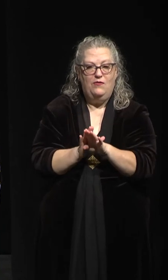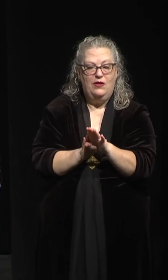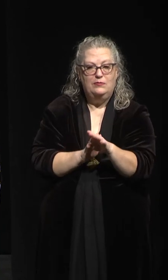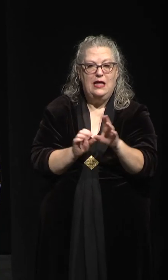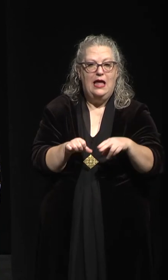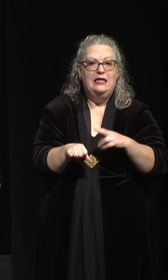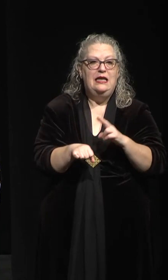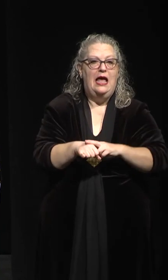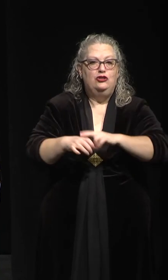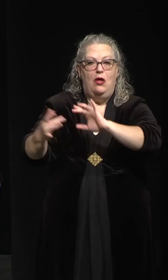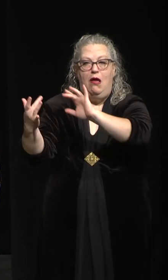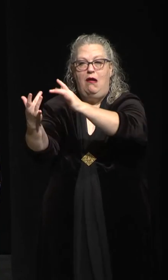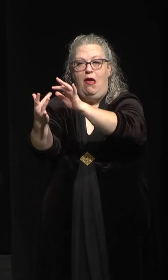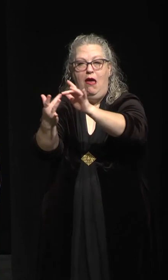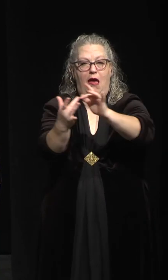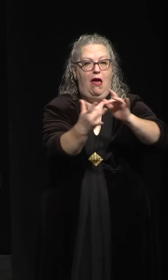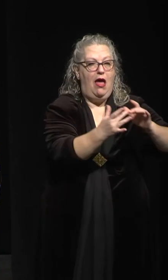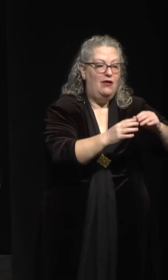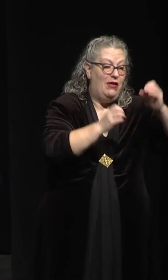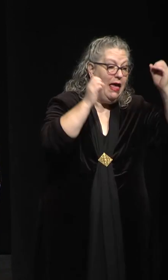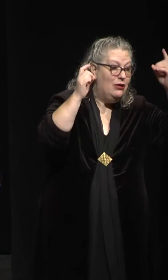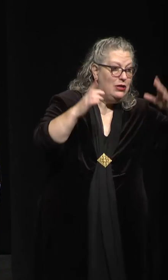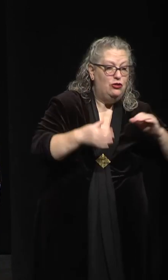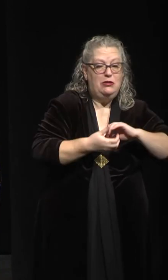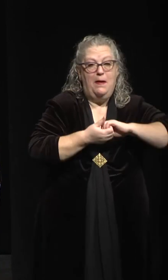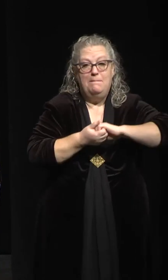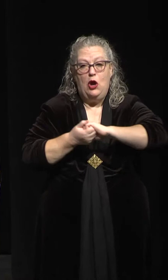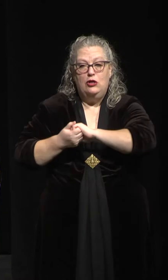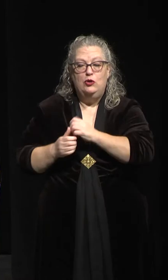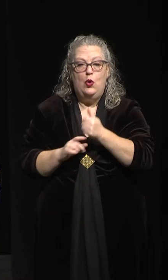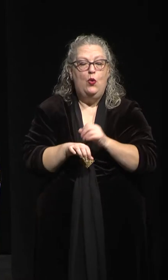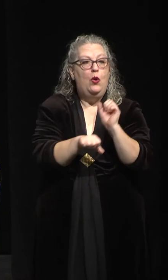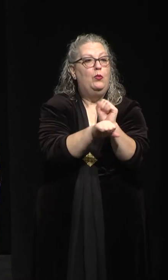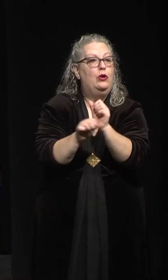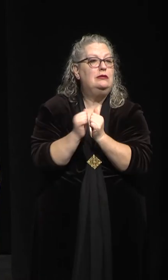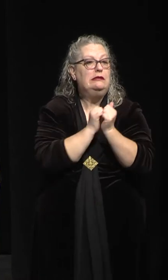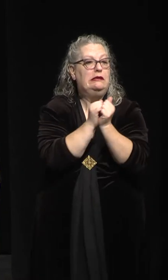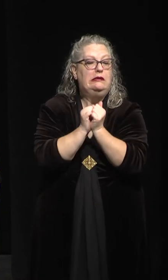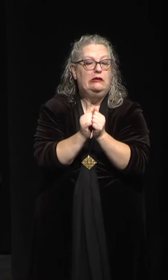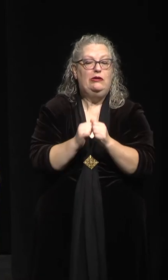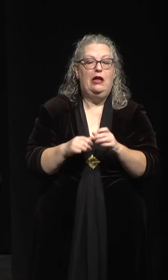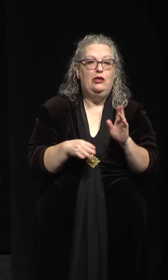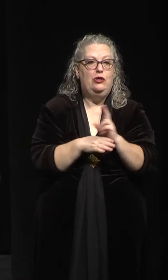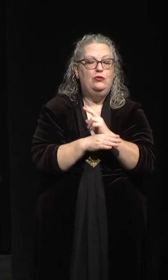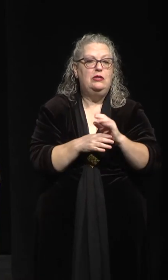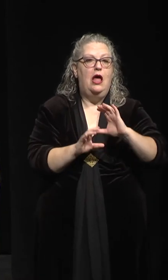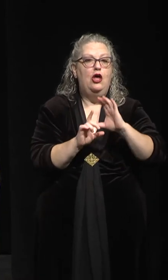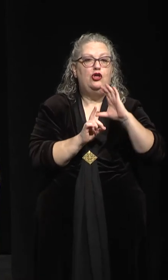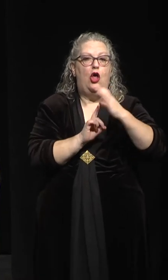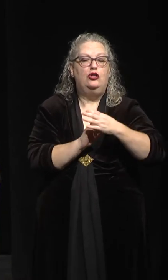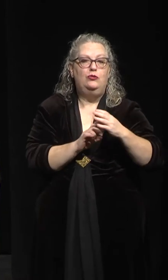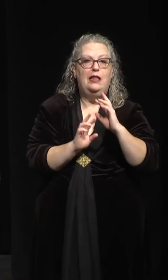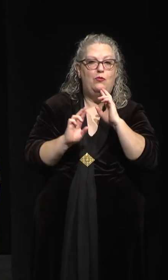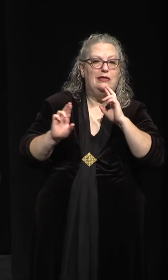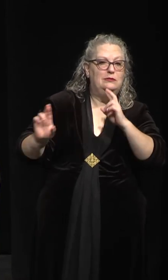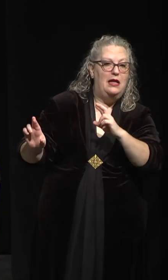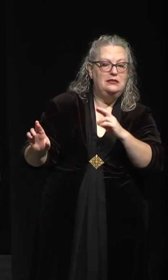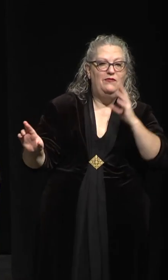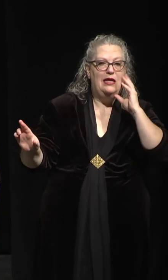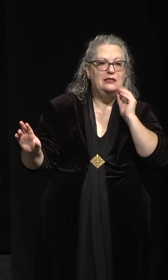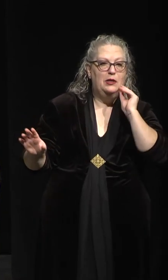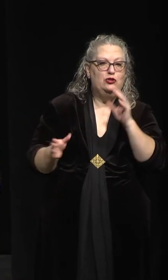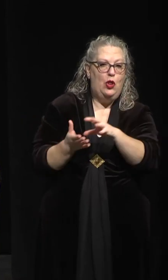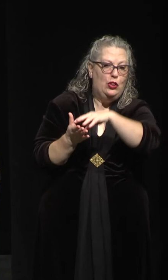national network of educators and partners who collaborate and use culturally responsive